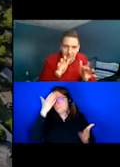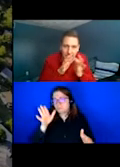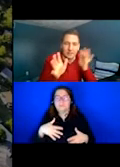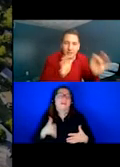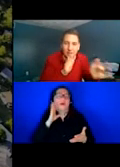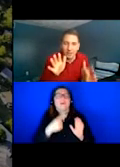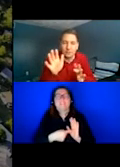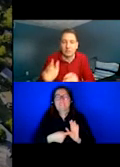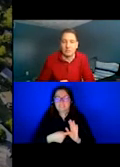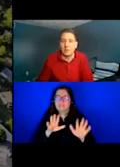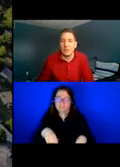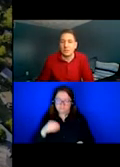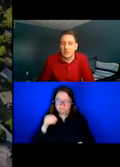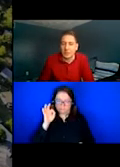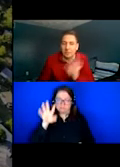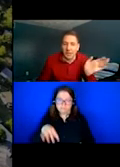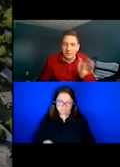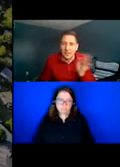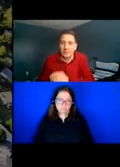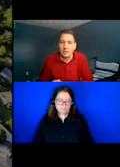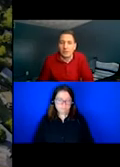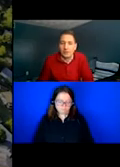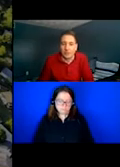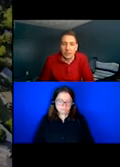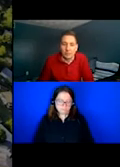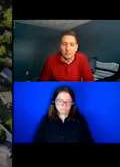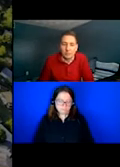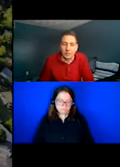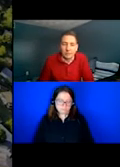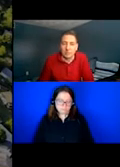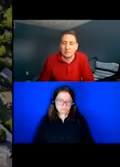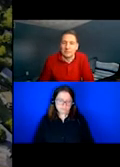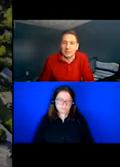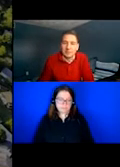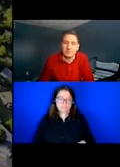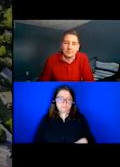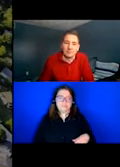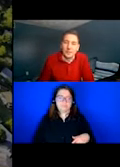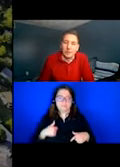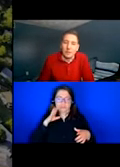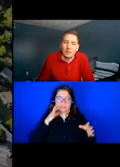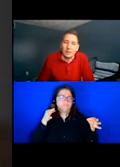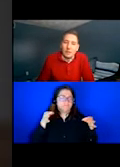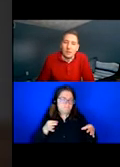if it'll make sense. I kind of wanted to walk through the different 5 steps for creating your professional development plan first.